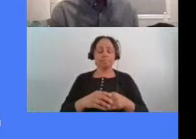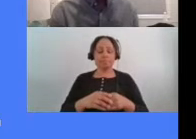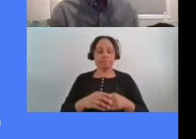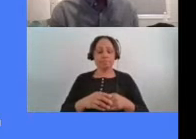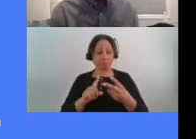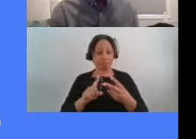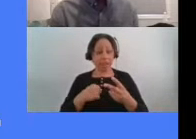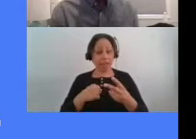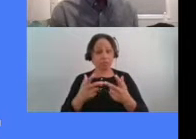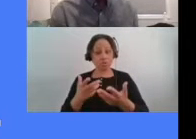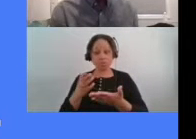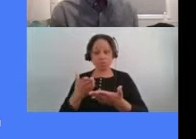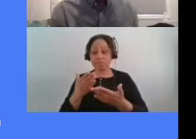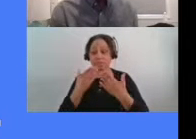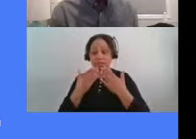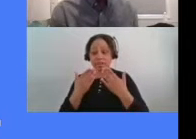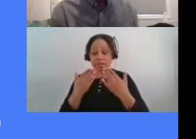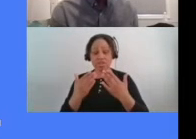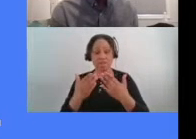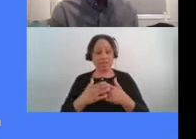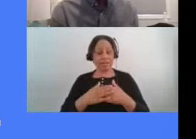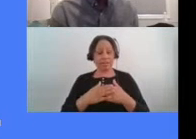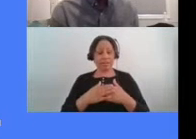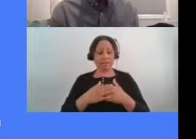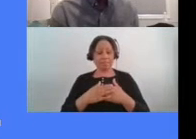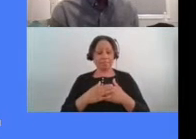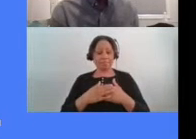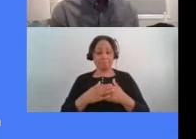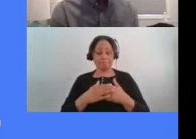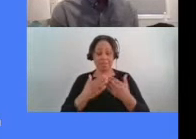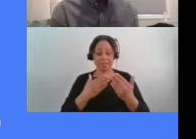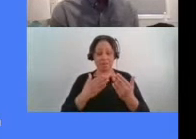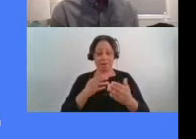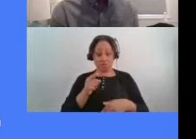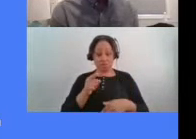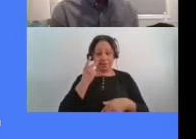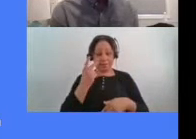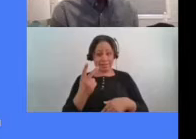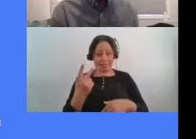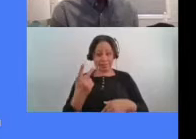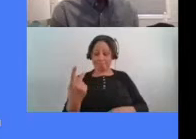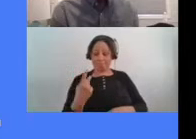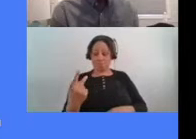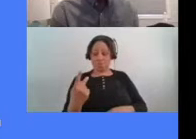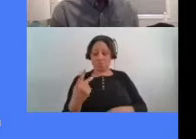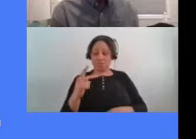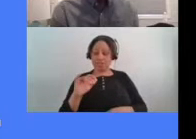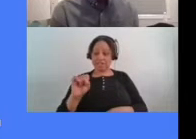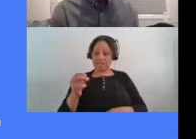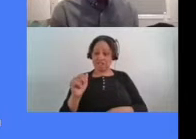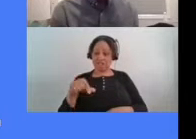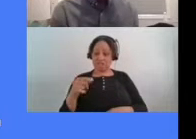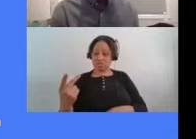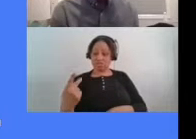to acknowledge is that even though you see Ishaq and I right now as the face of this Health and Awareness Committee, this type